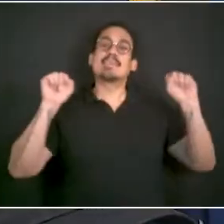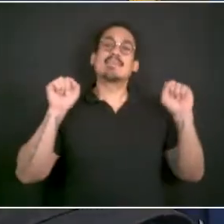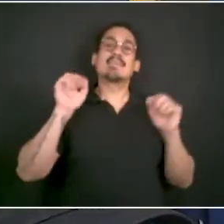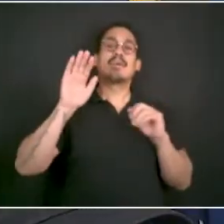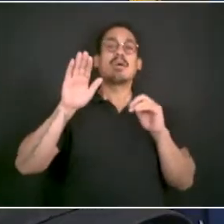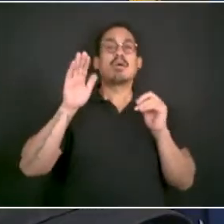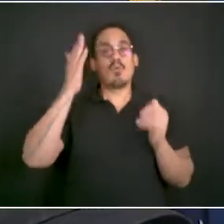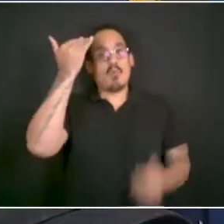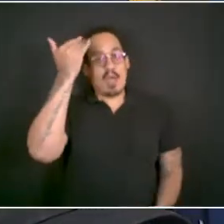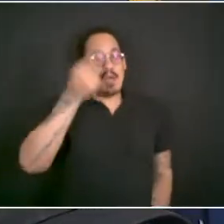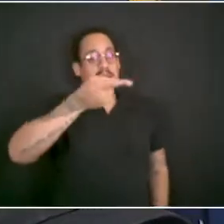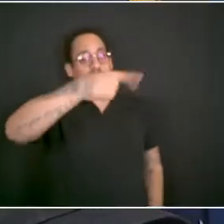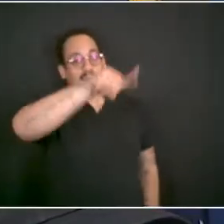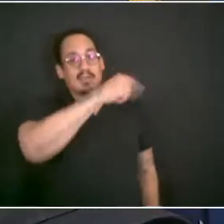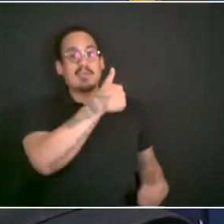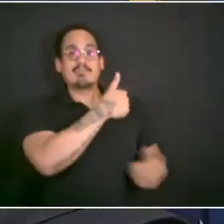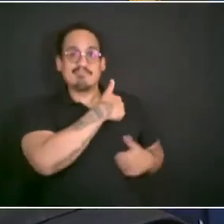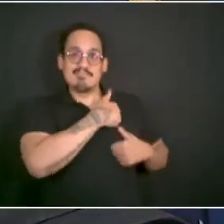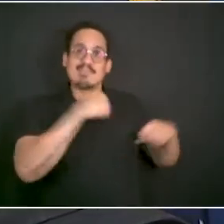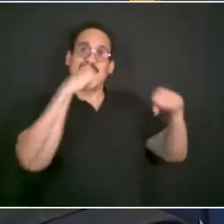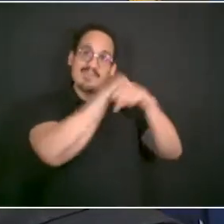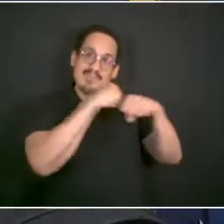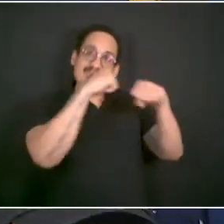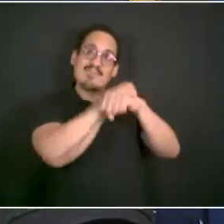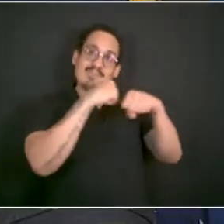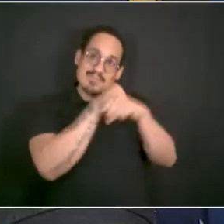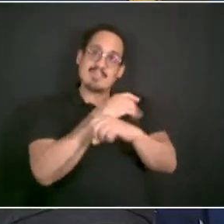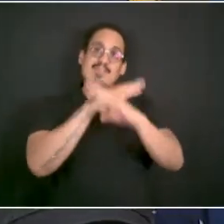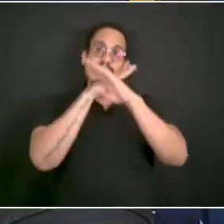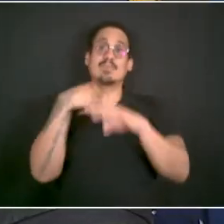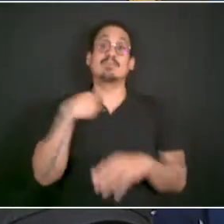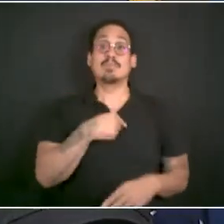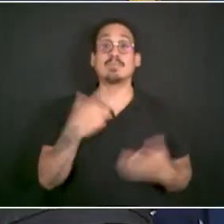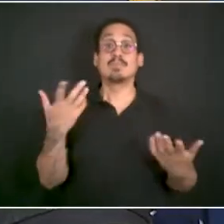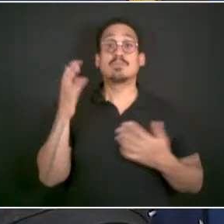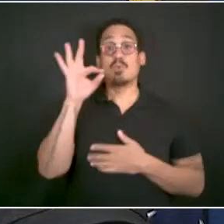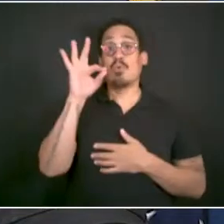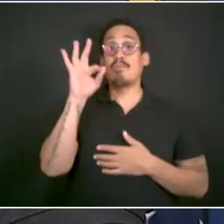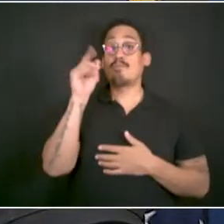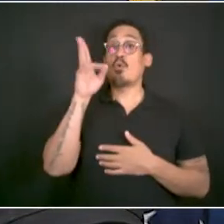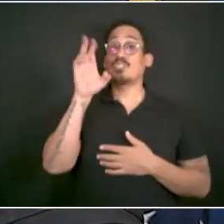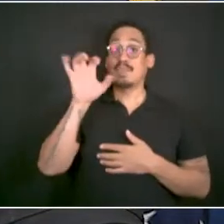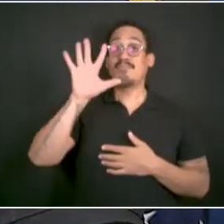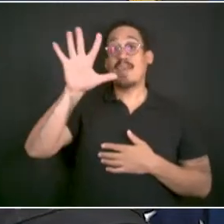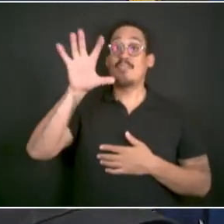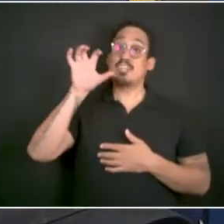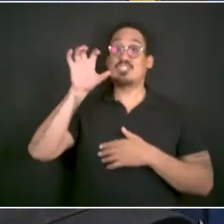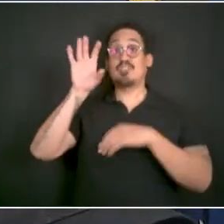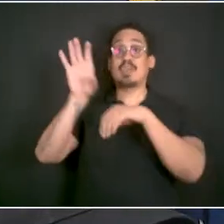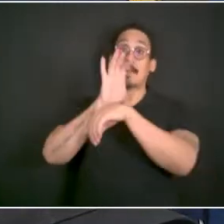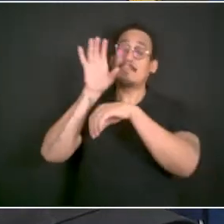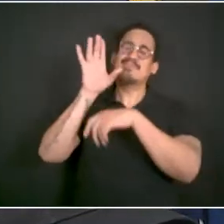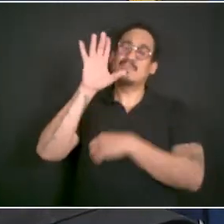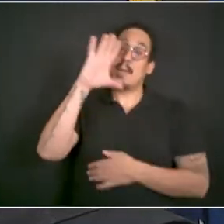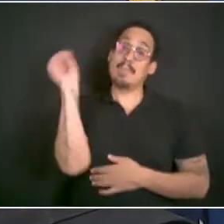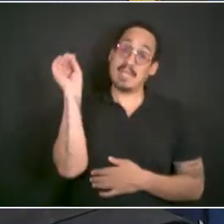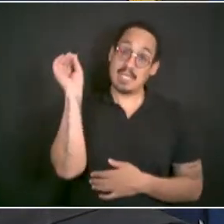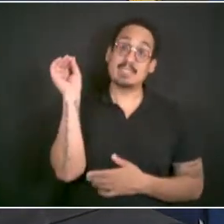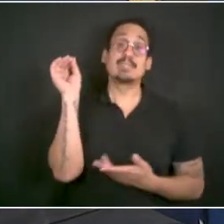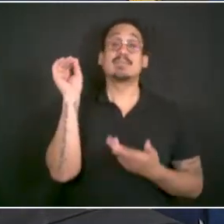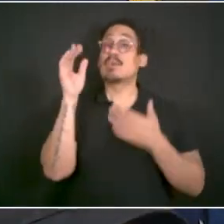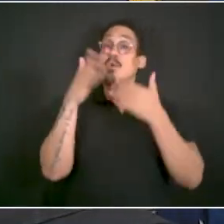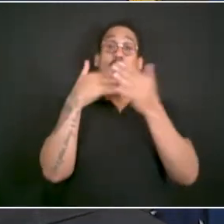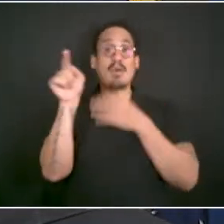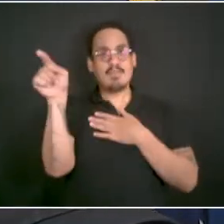my startups. Everyone should be reaching out to Commissioner Hendon and saying, let's match that $1 million that the city put